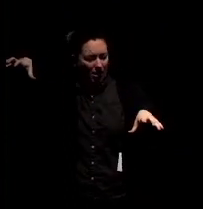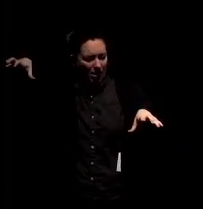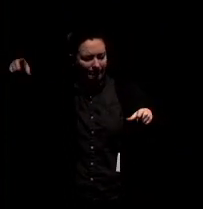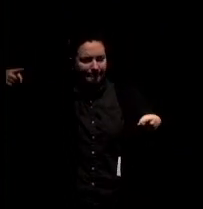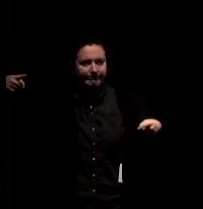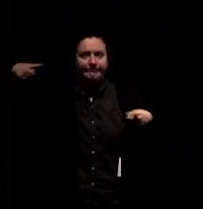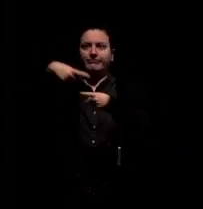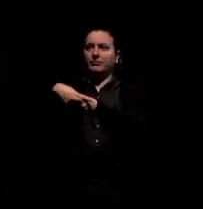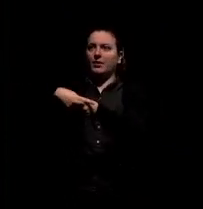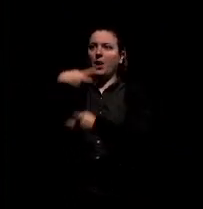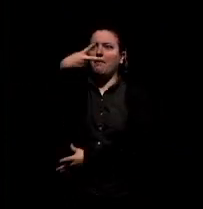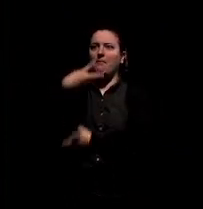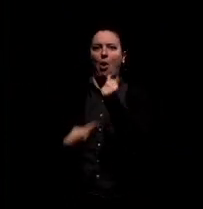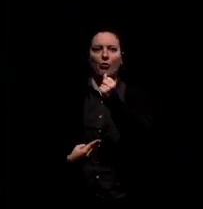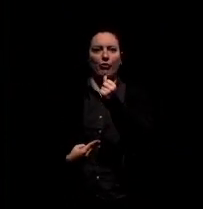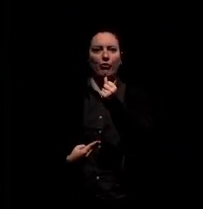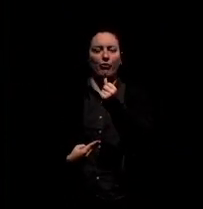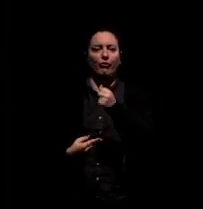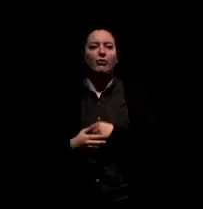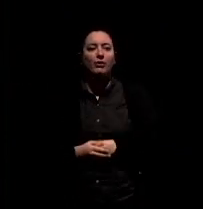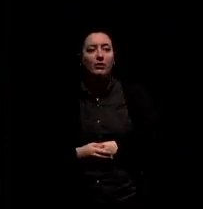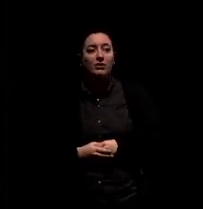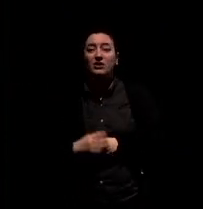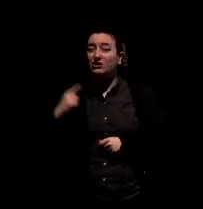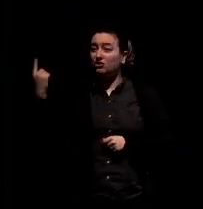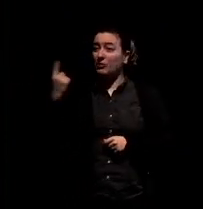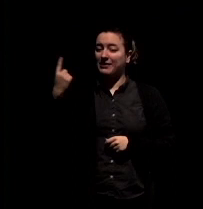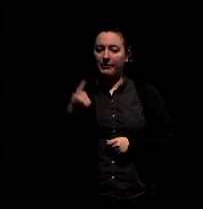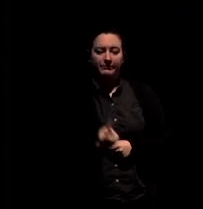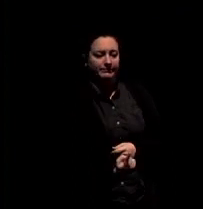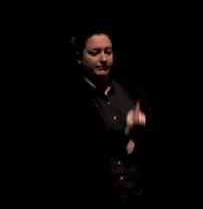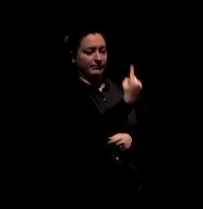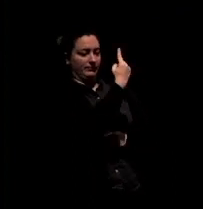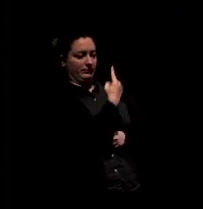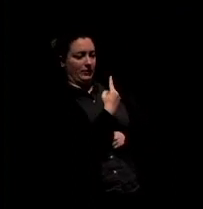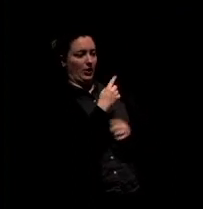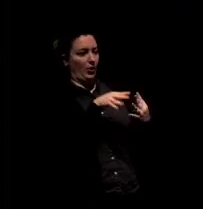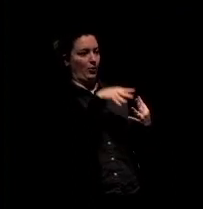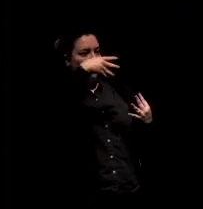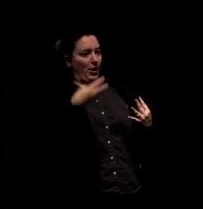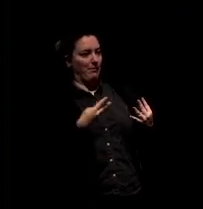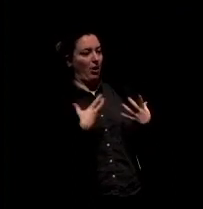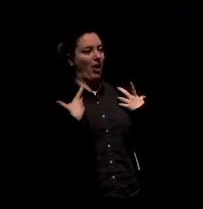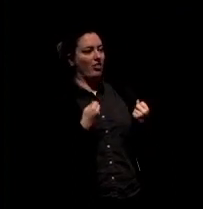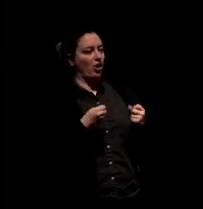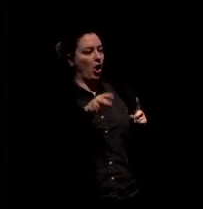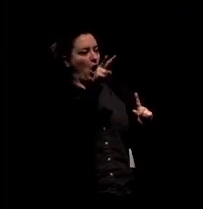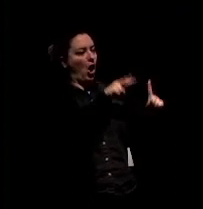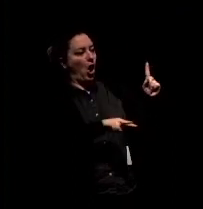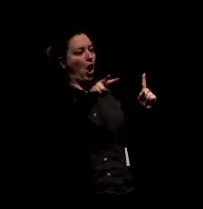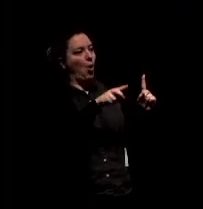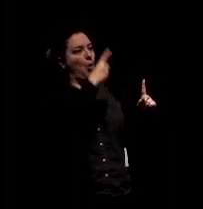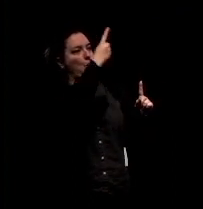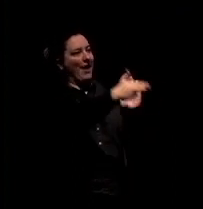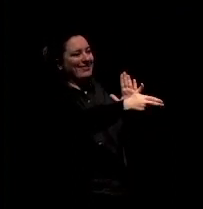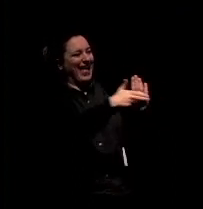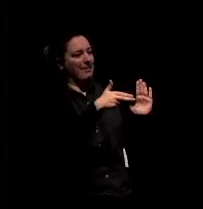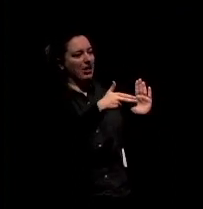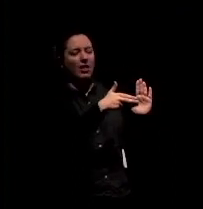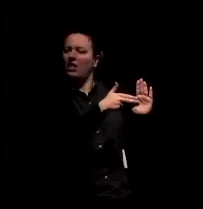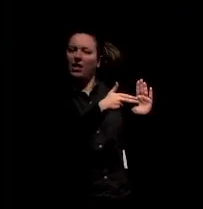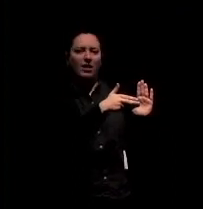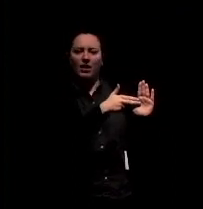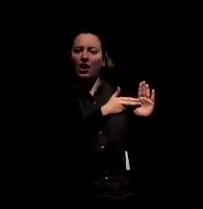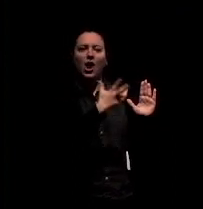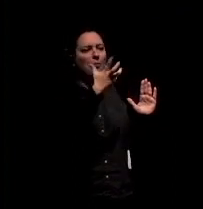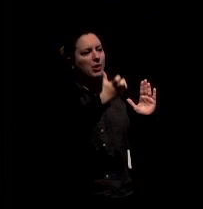multiple barriers to healthcare. So when someone comes to Rainbow Health, we don't see them as one person, but we see their multiple identities and